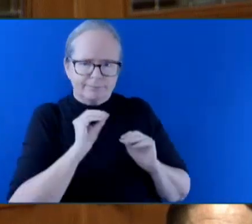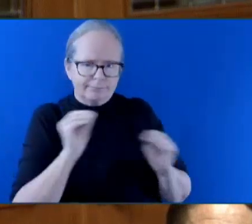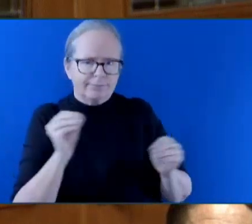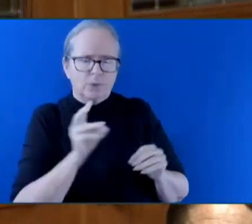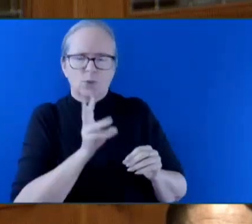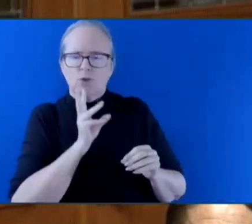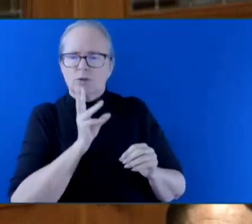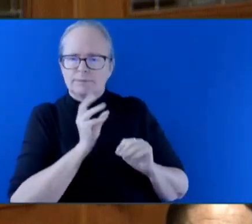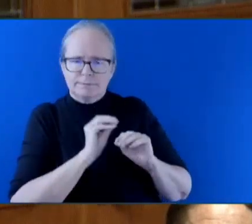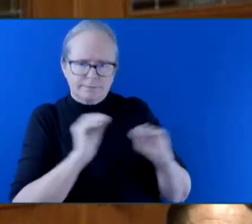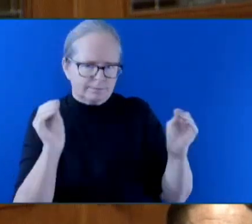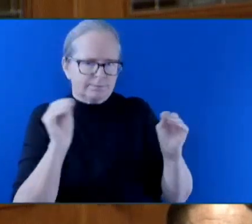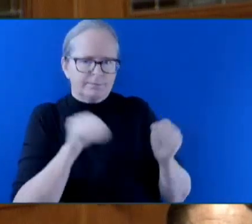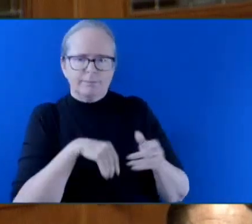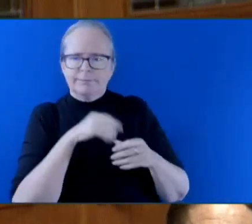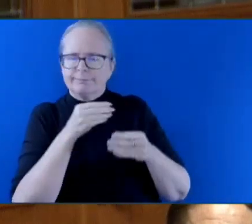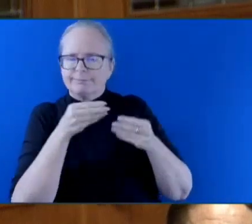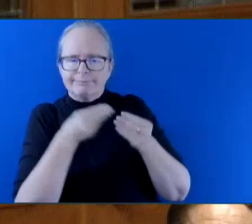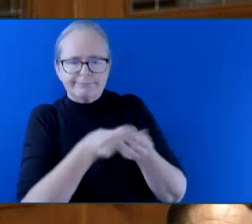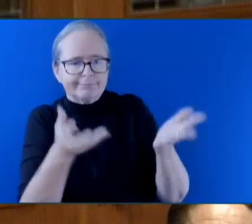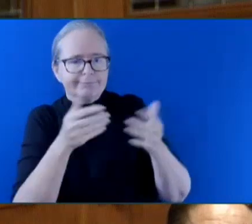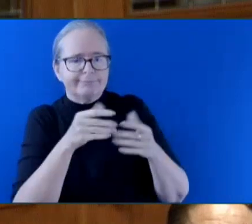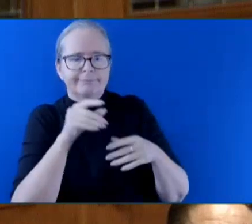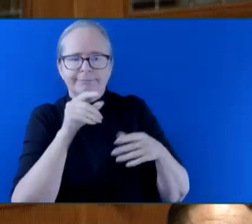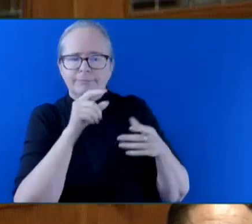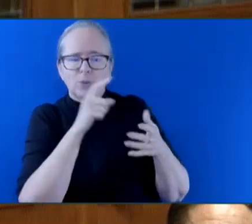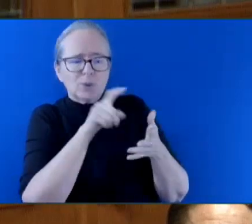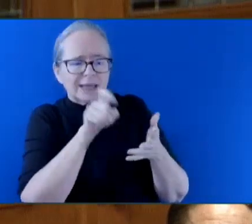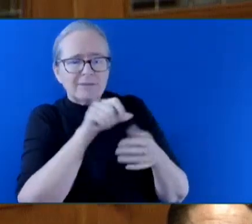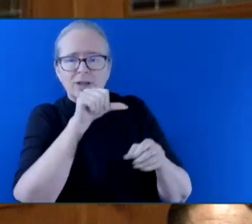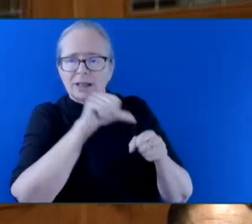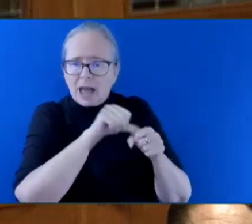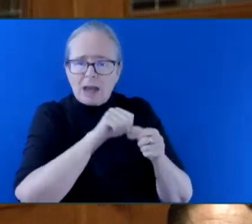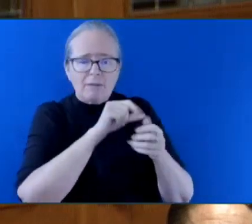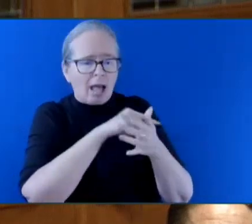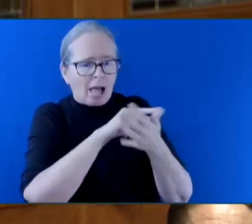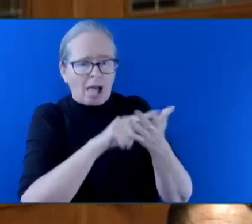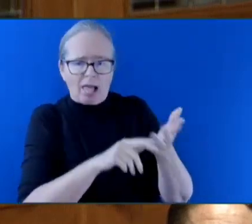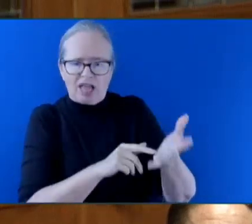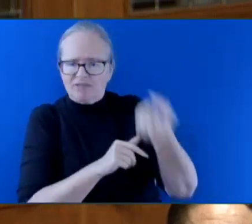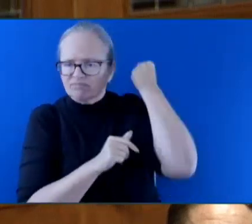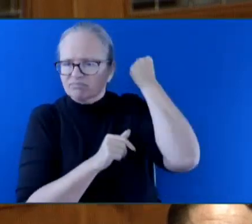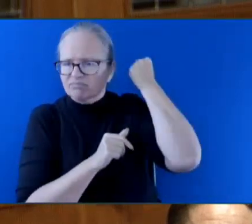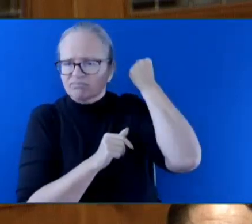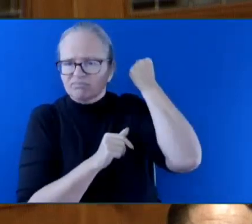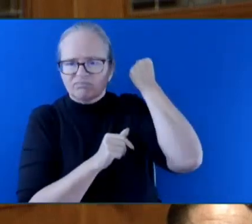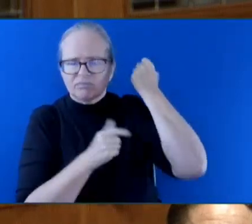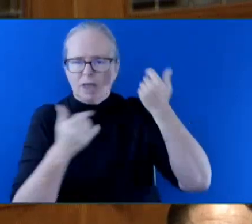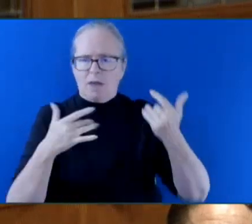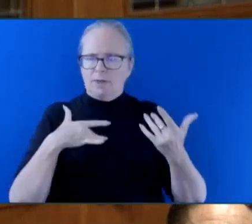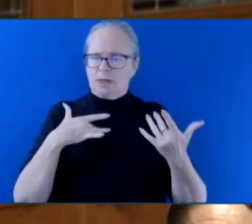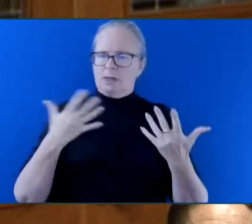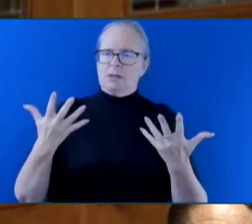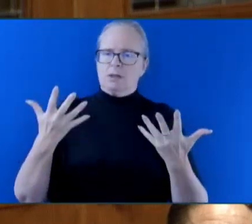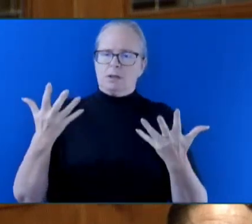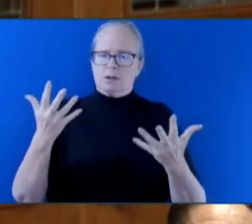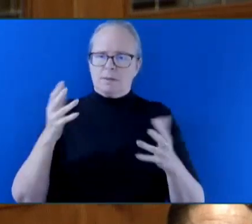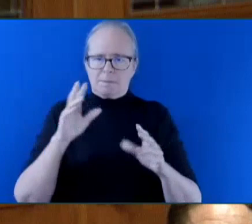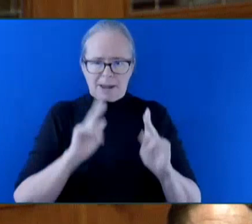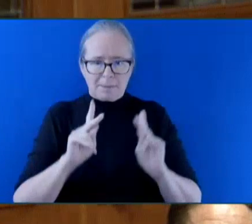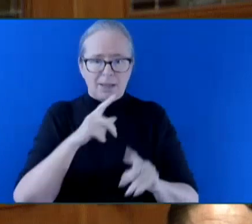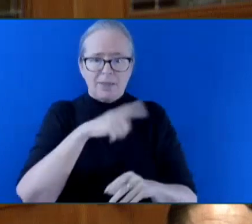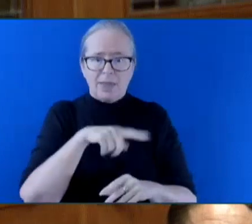The civilian Palestinian population of Gaza, 50% of whom are children, are entitled